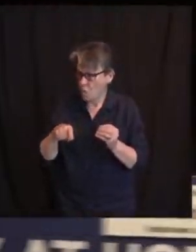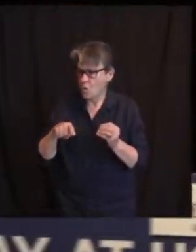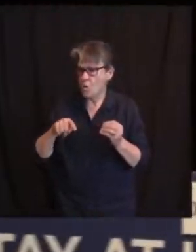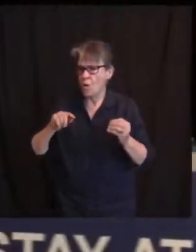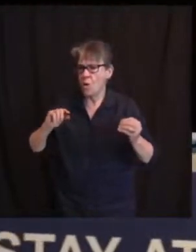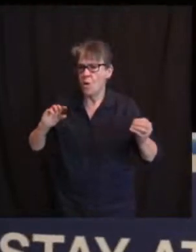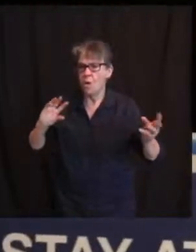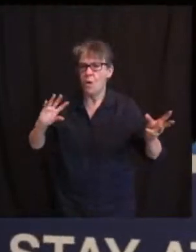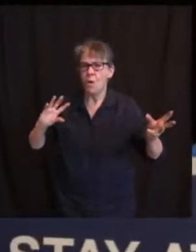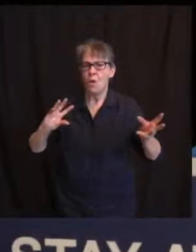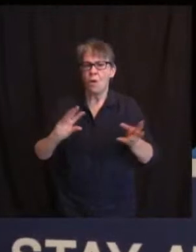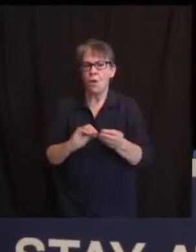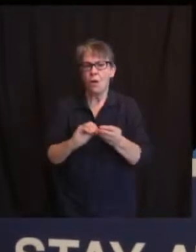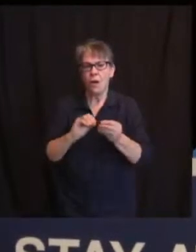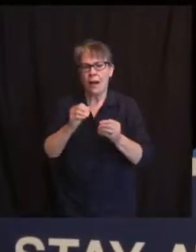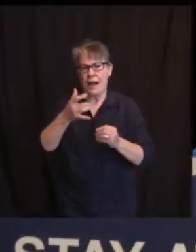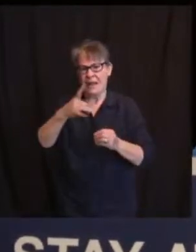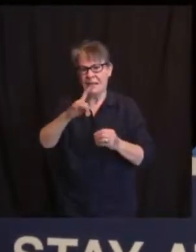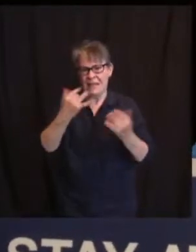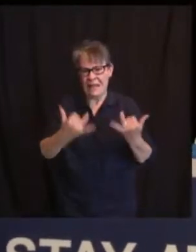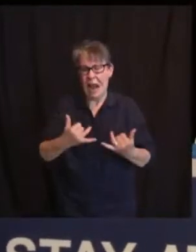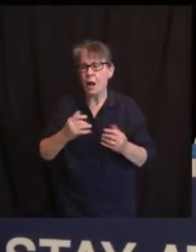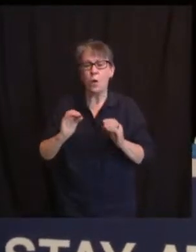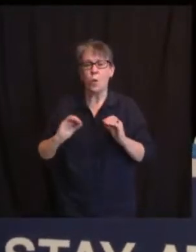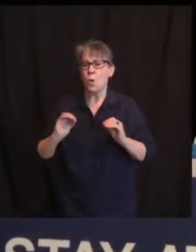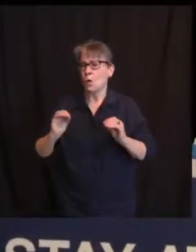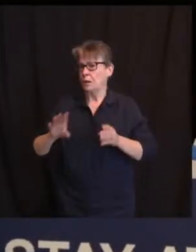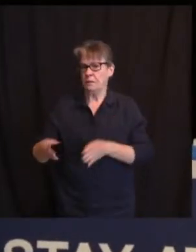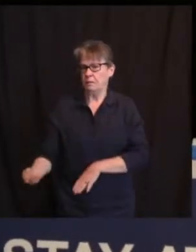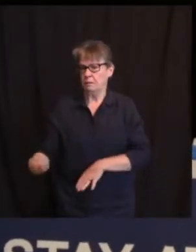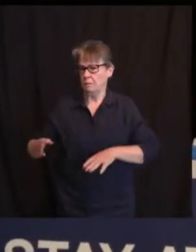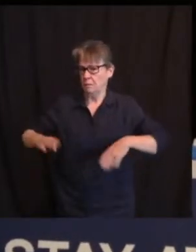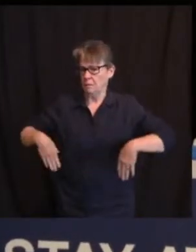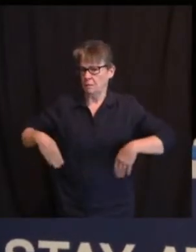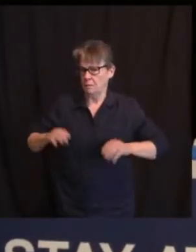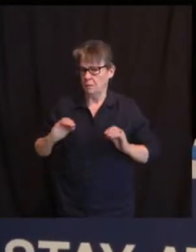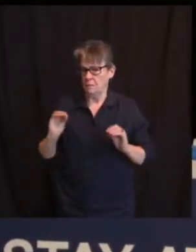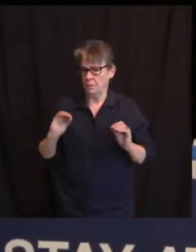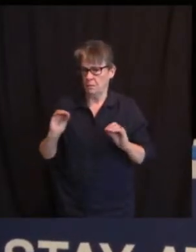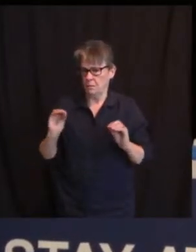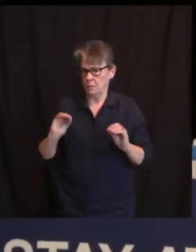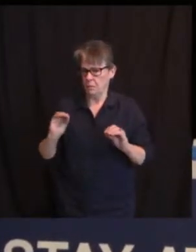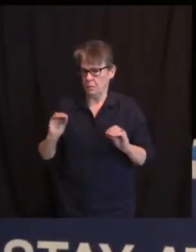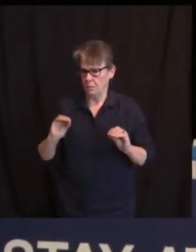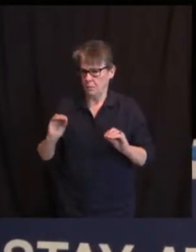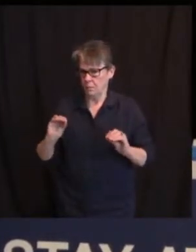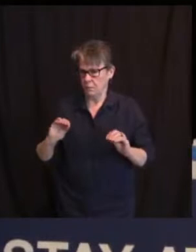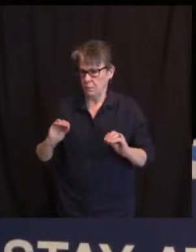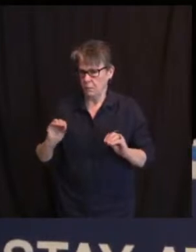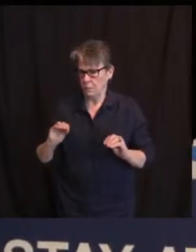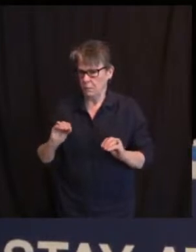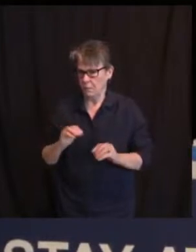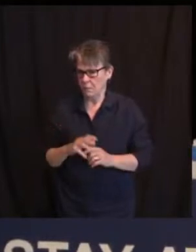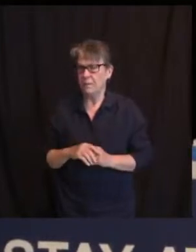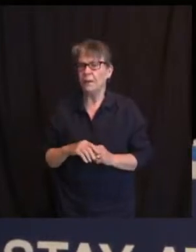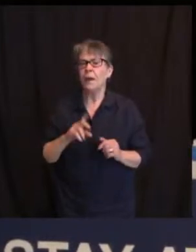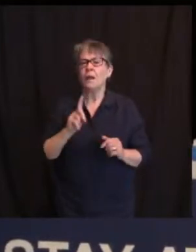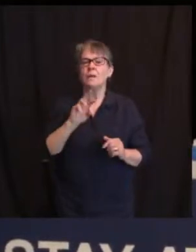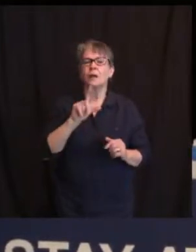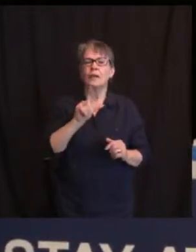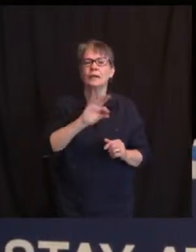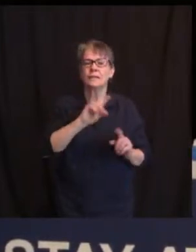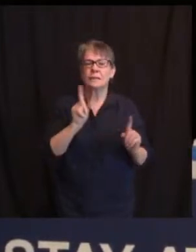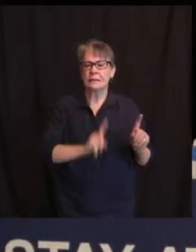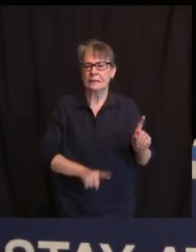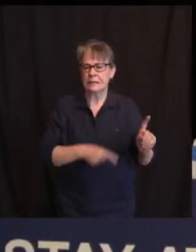I just want to say quickly one word about the Kawasaki thing as well. You'll hear it called Kawasaki. You've heard toxic shock syndrome. More commonly now, you're hearing